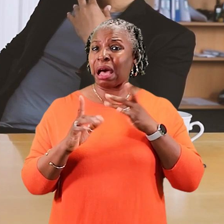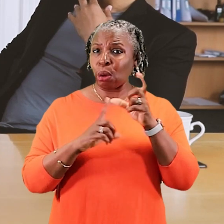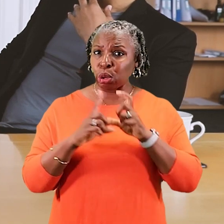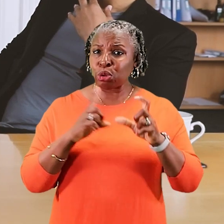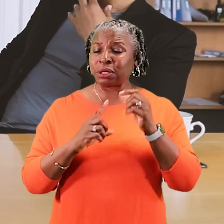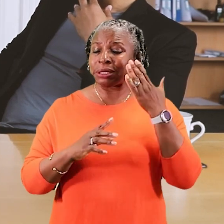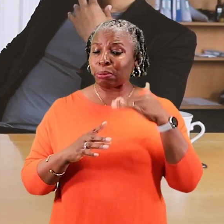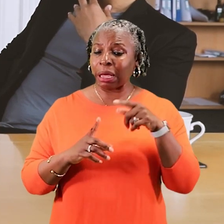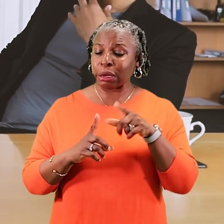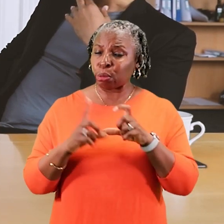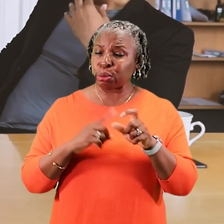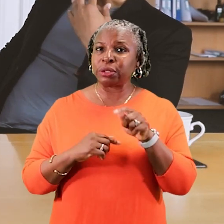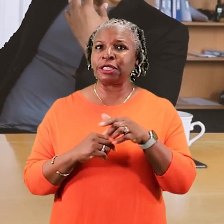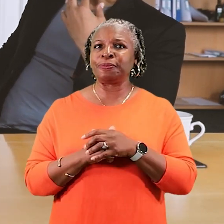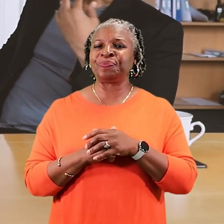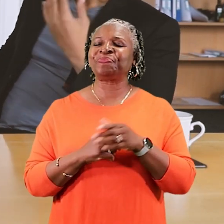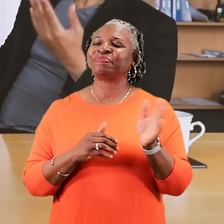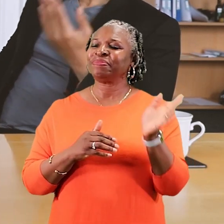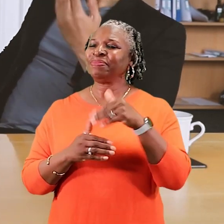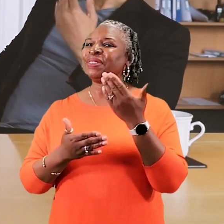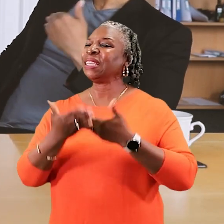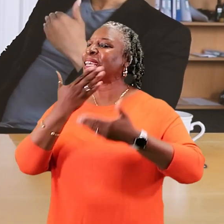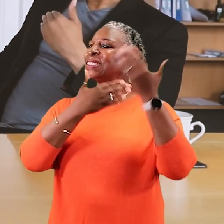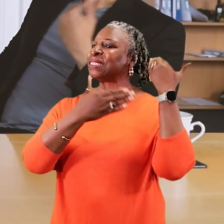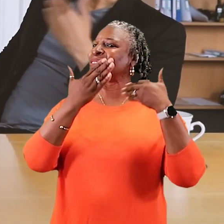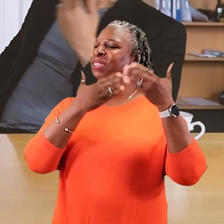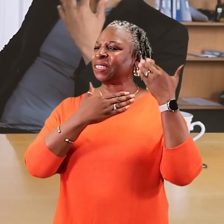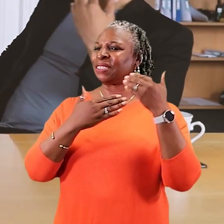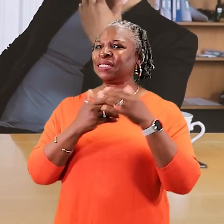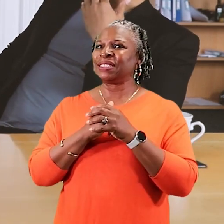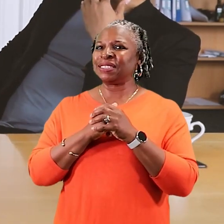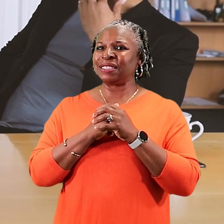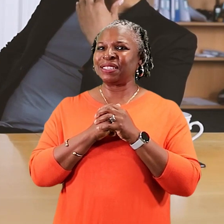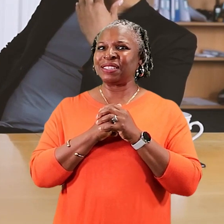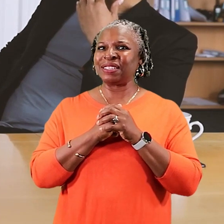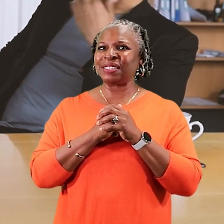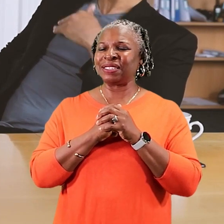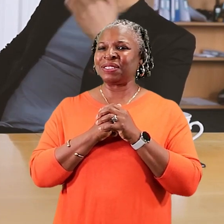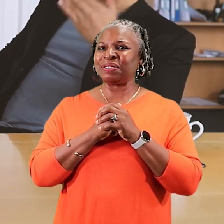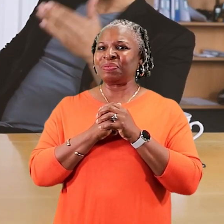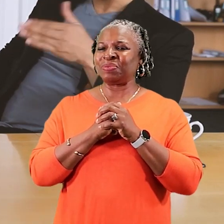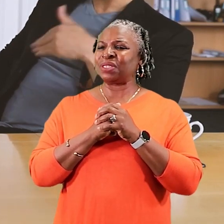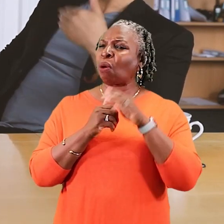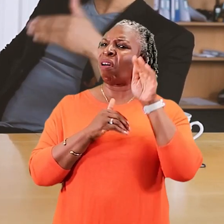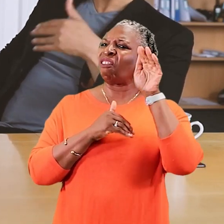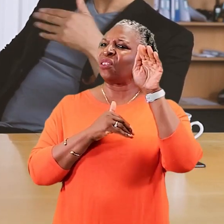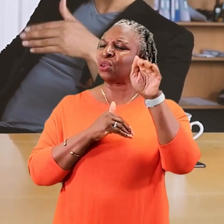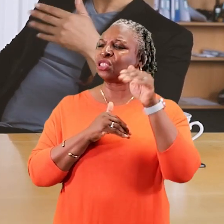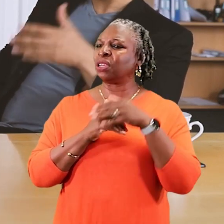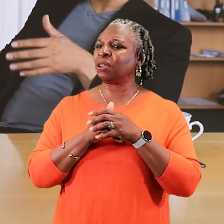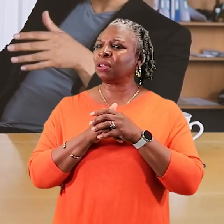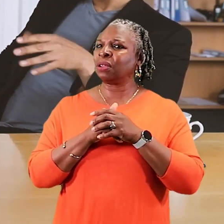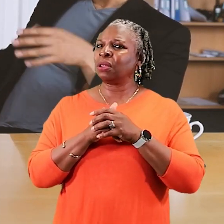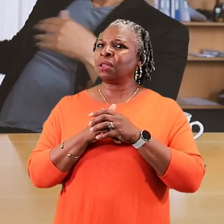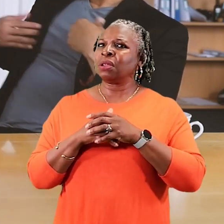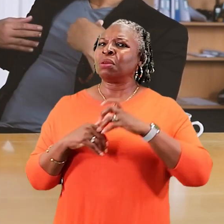reflected of our communities? I'm going to come back to history now. I know you're dreading it for me to say this, but I'm going to say it in terms of looking into